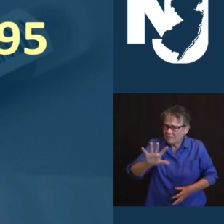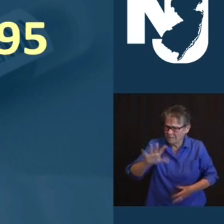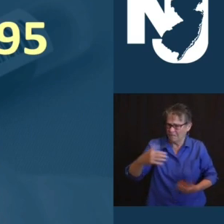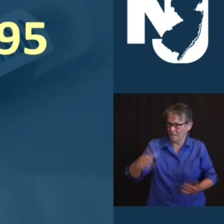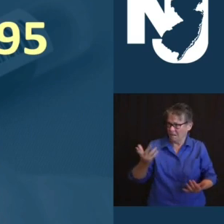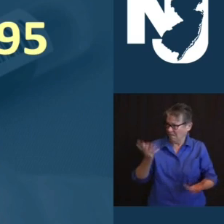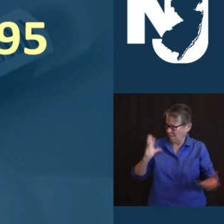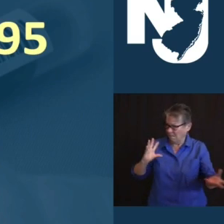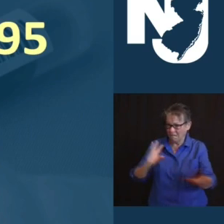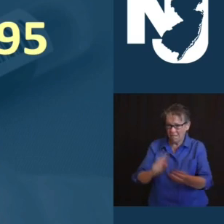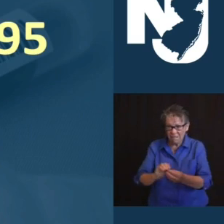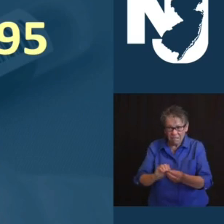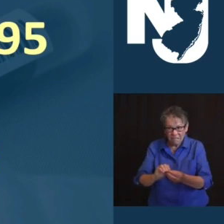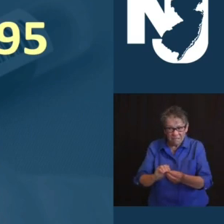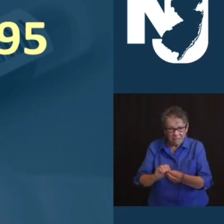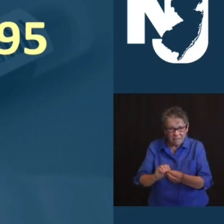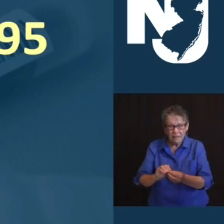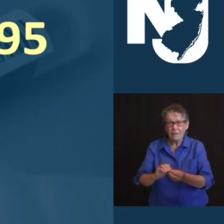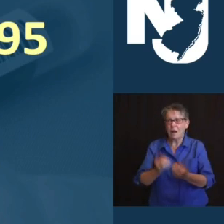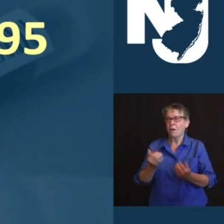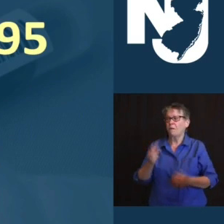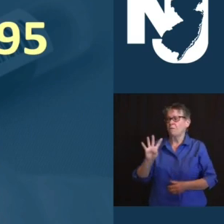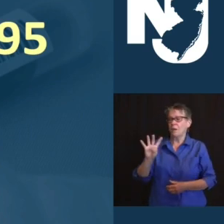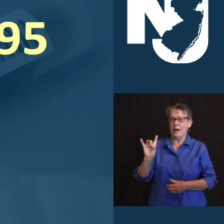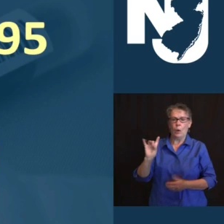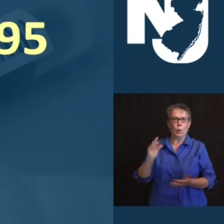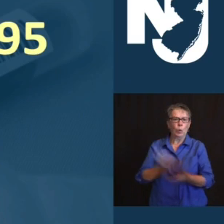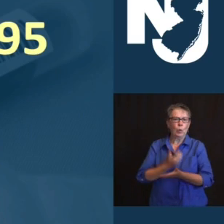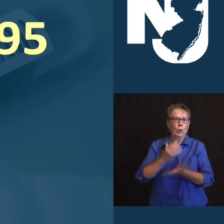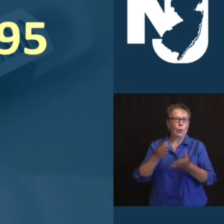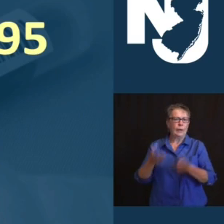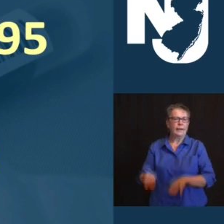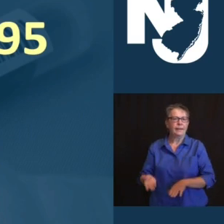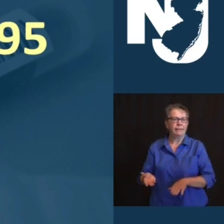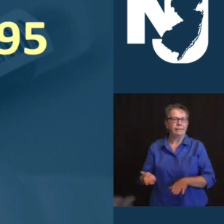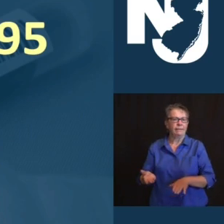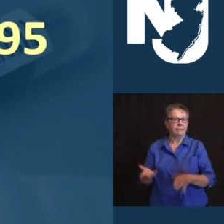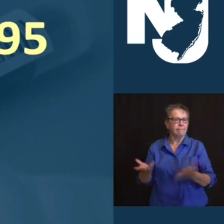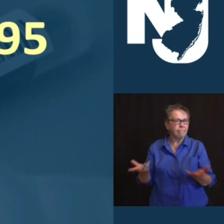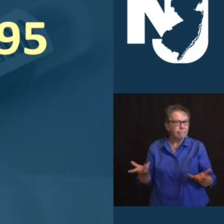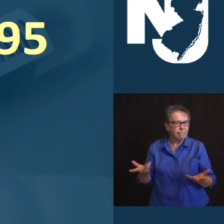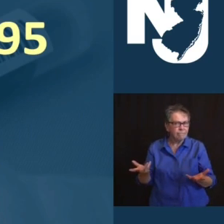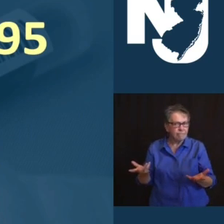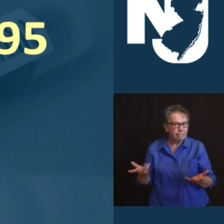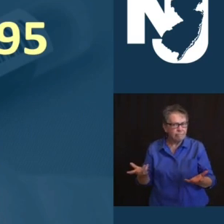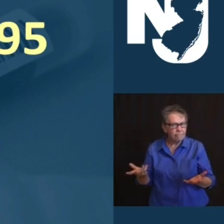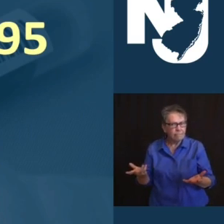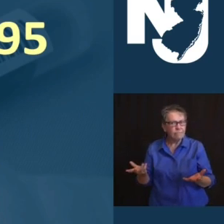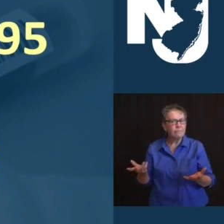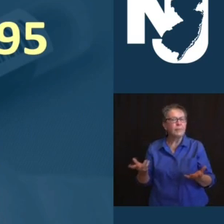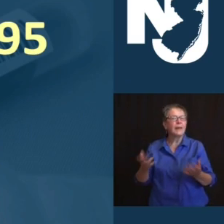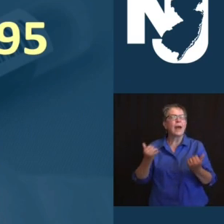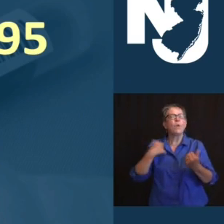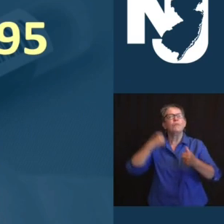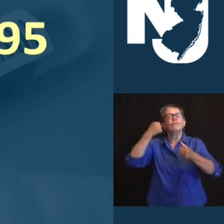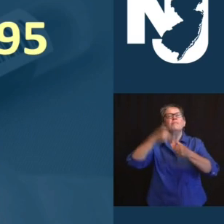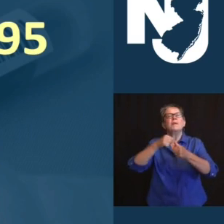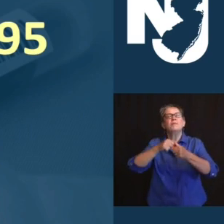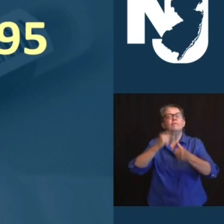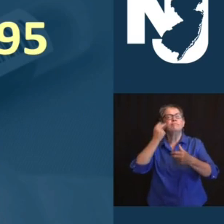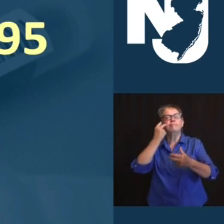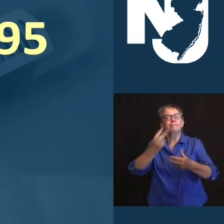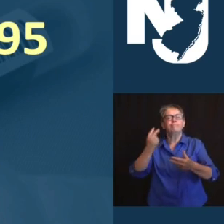and diverse family. Let's remember a few of them now if we can. We'll begin in South